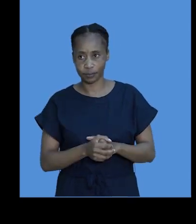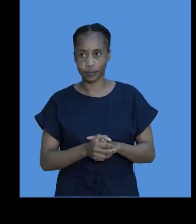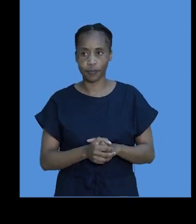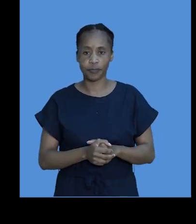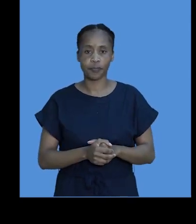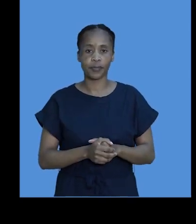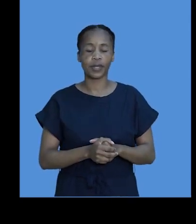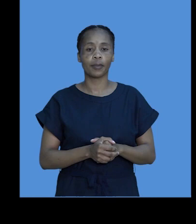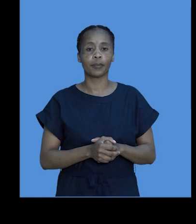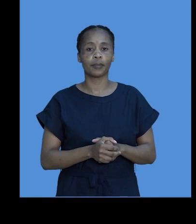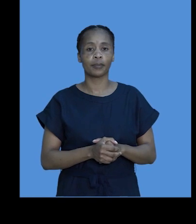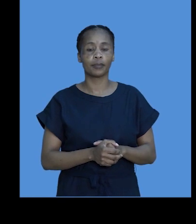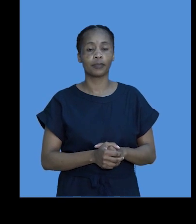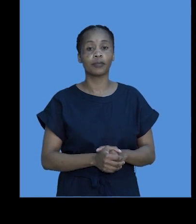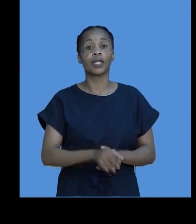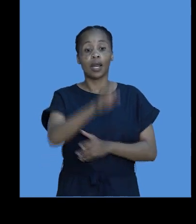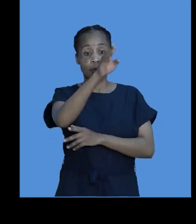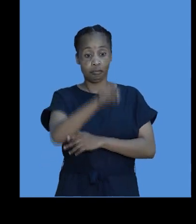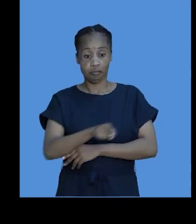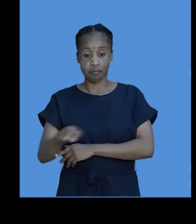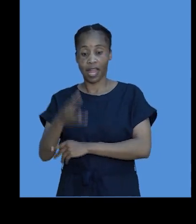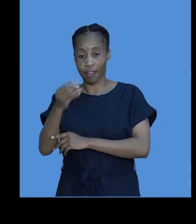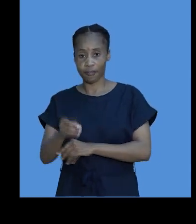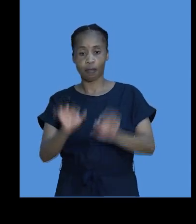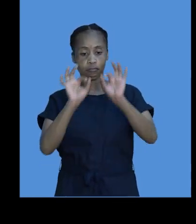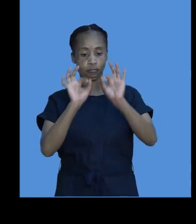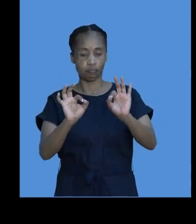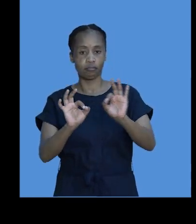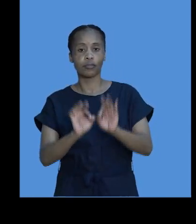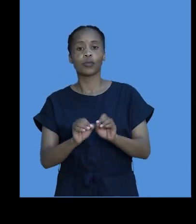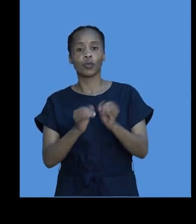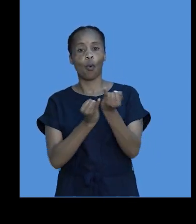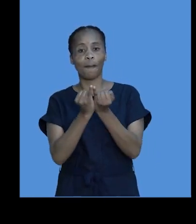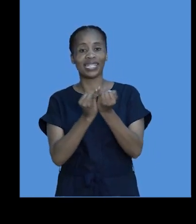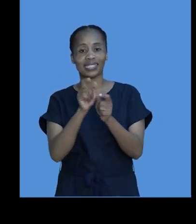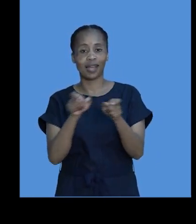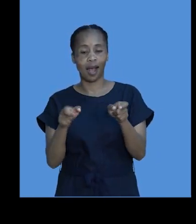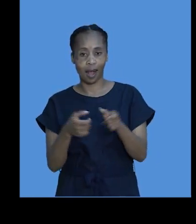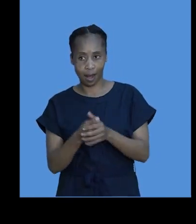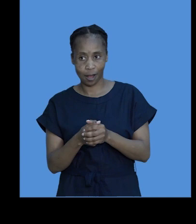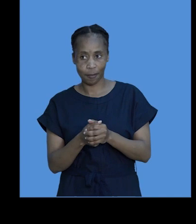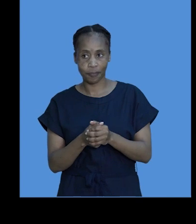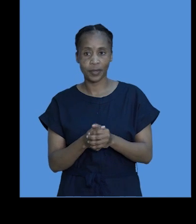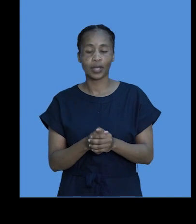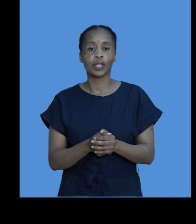we have there a diagram of a monopoly, of a perfect competitor making